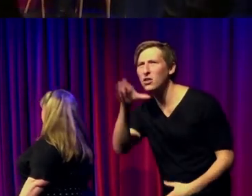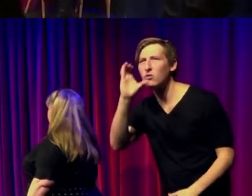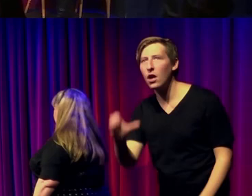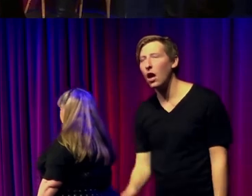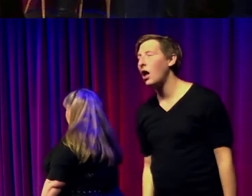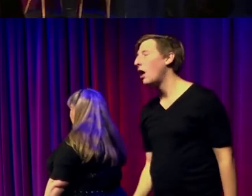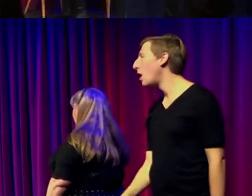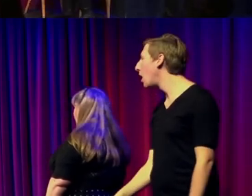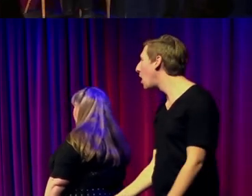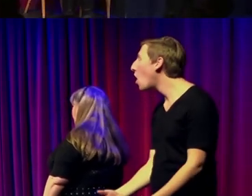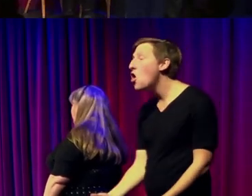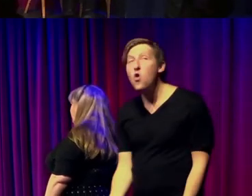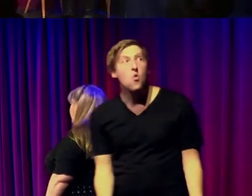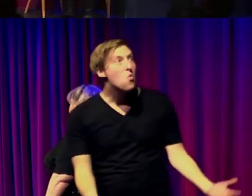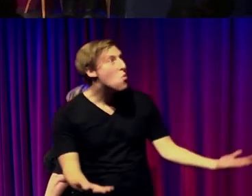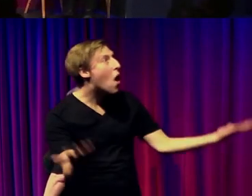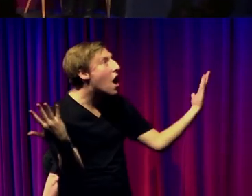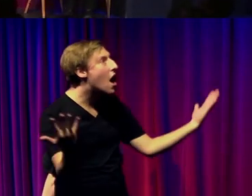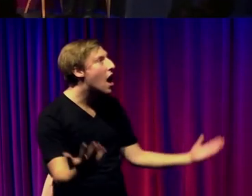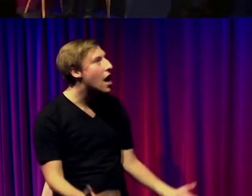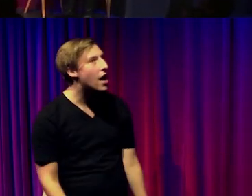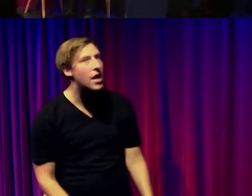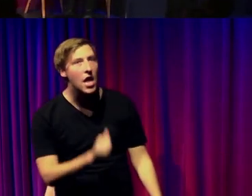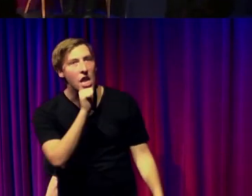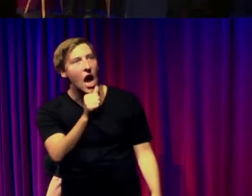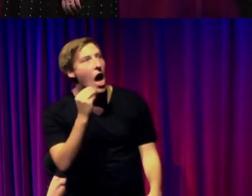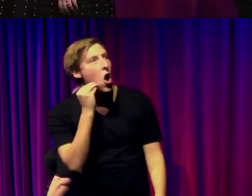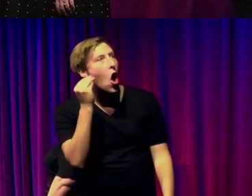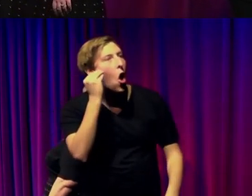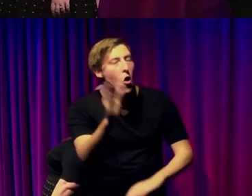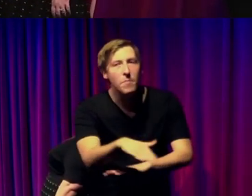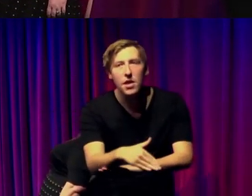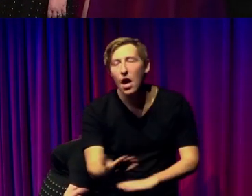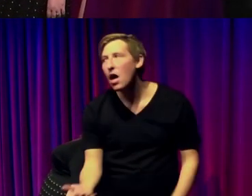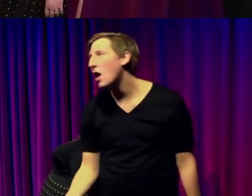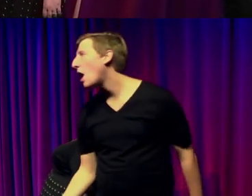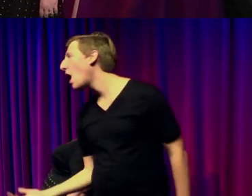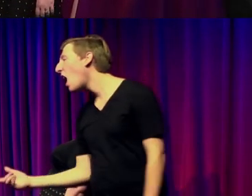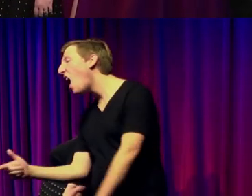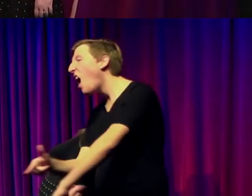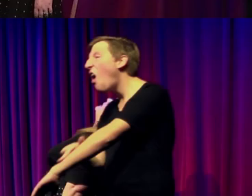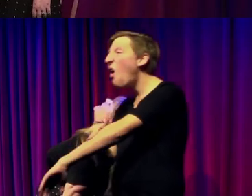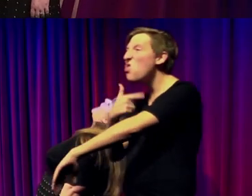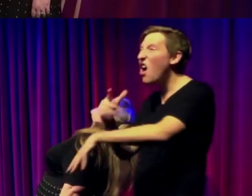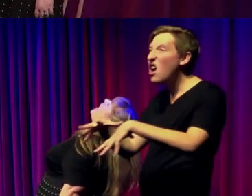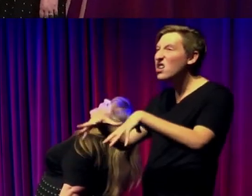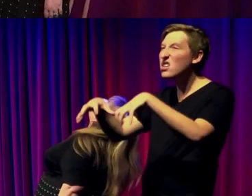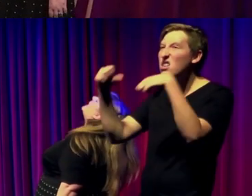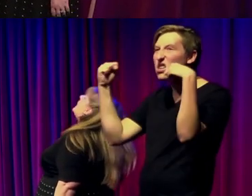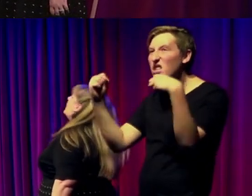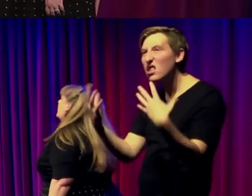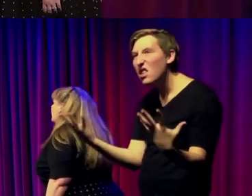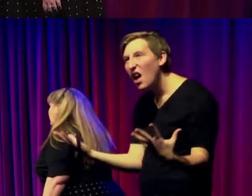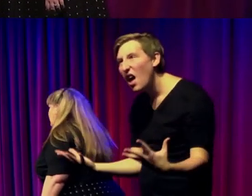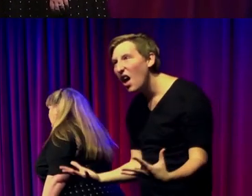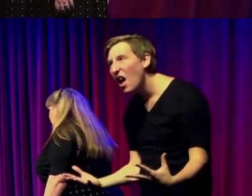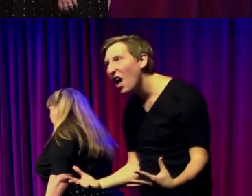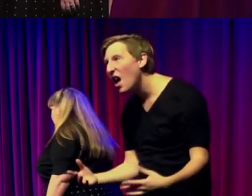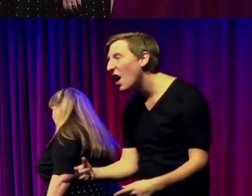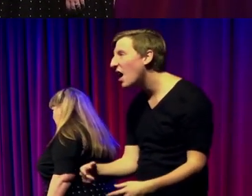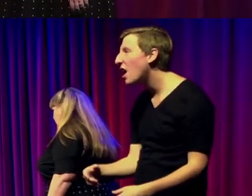What? They're not home yet, I understand. How long does it take to alienate?